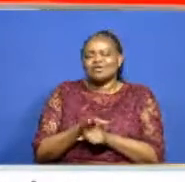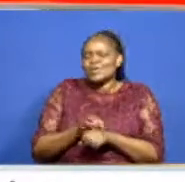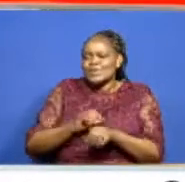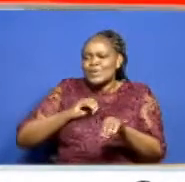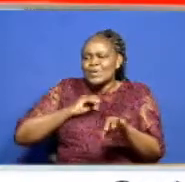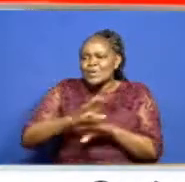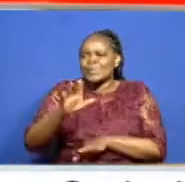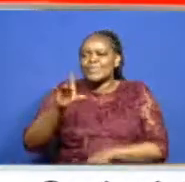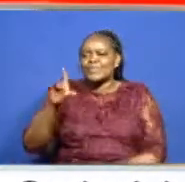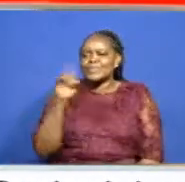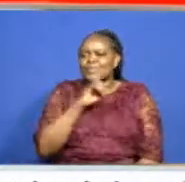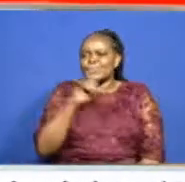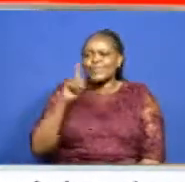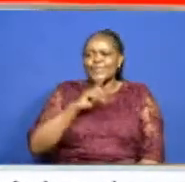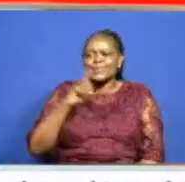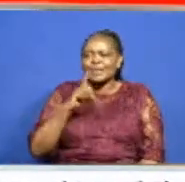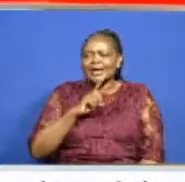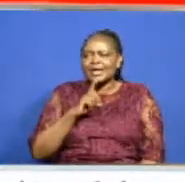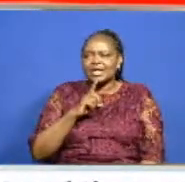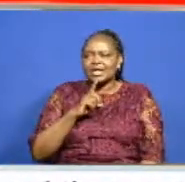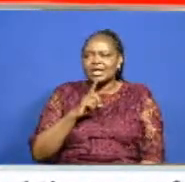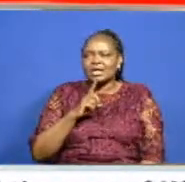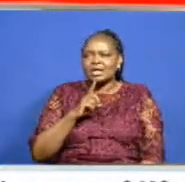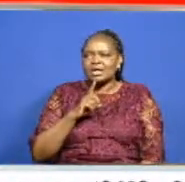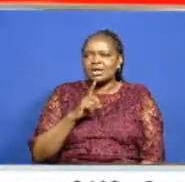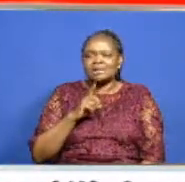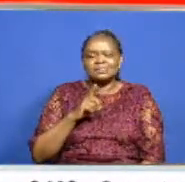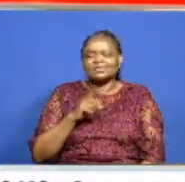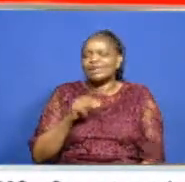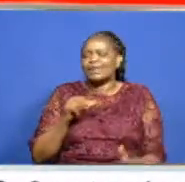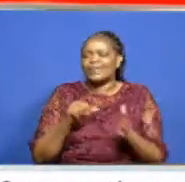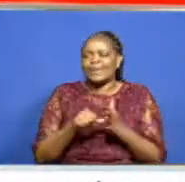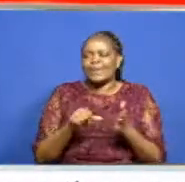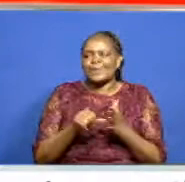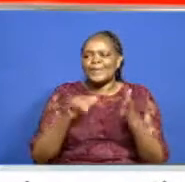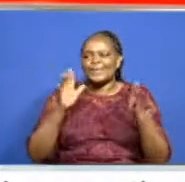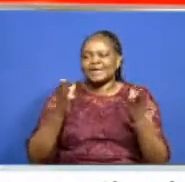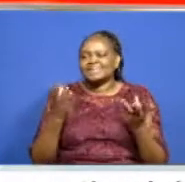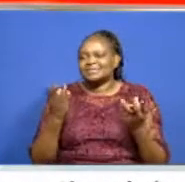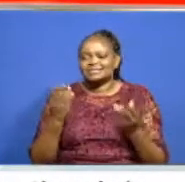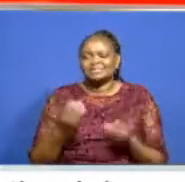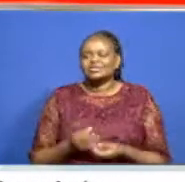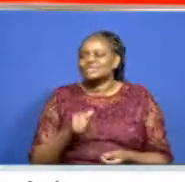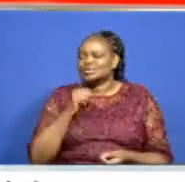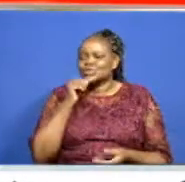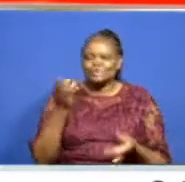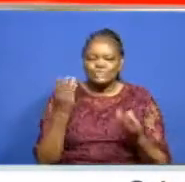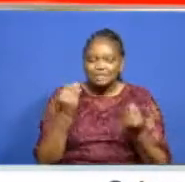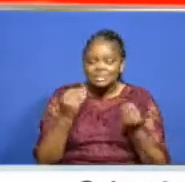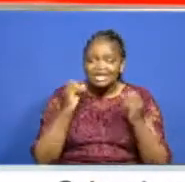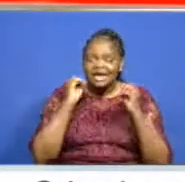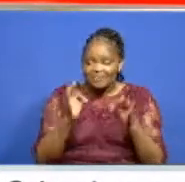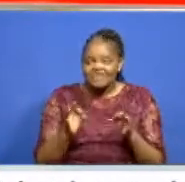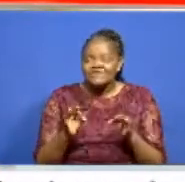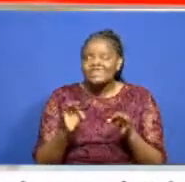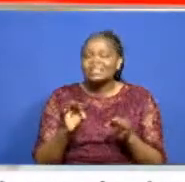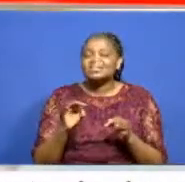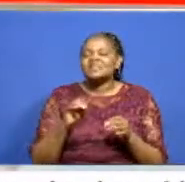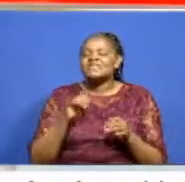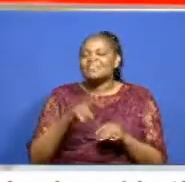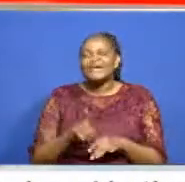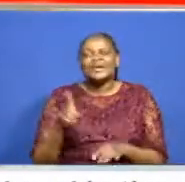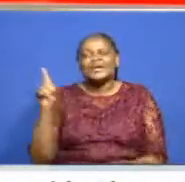we cannot take chance with it. We cannot negotiate with the virus. Now, if we are not going to negotiate with the virus, how will we open